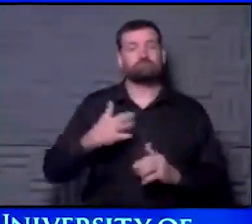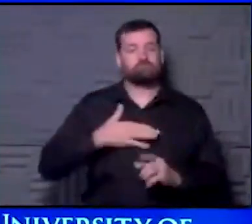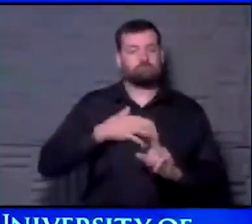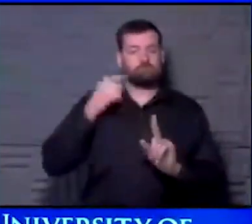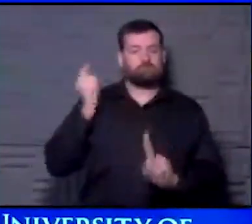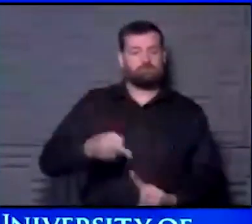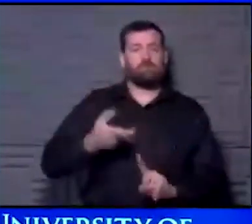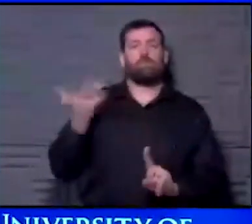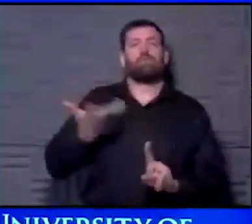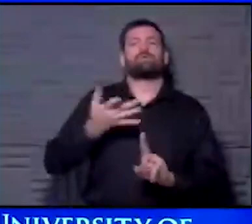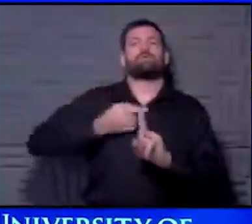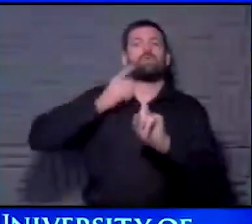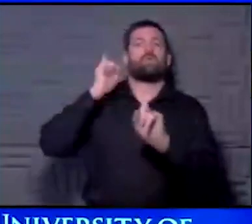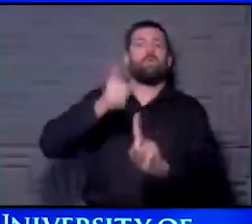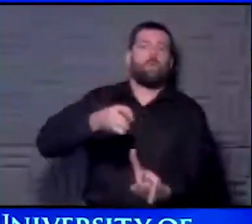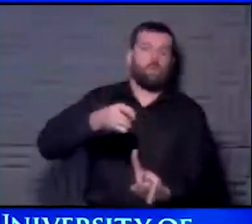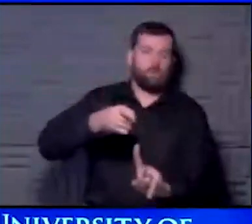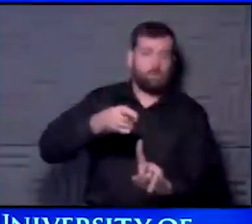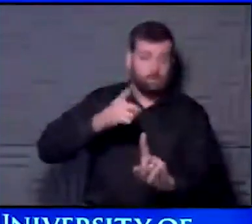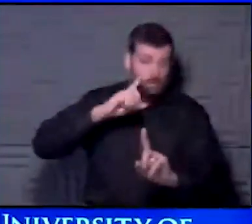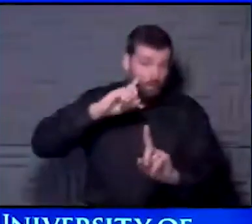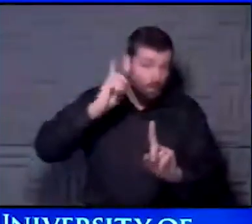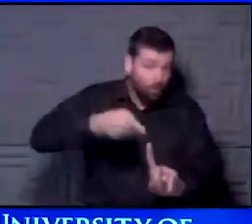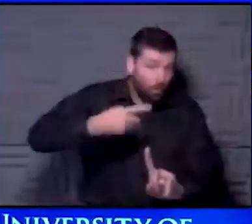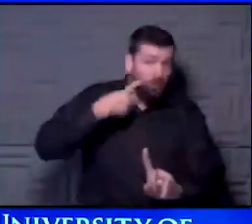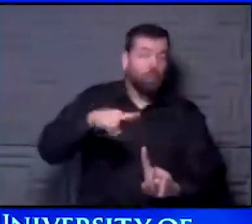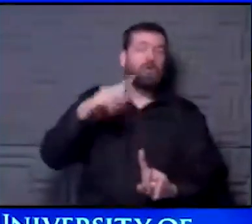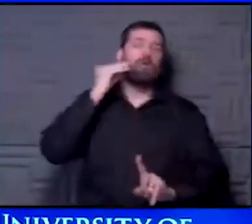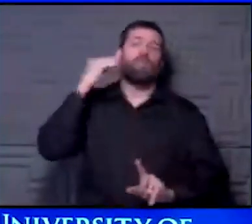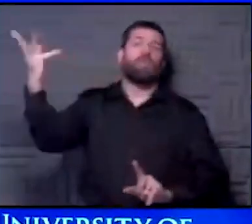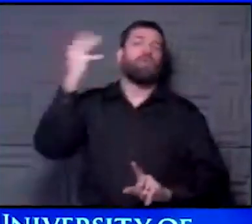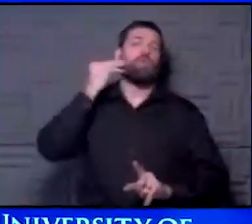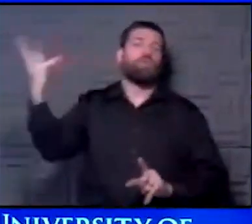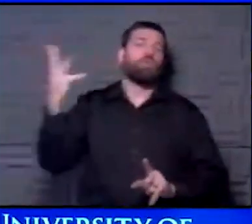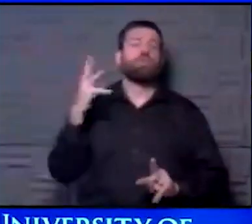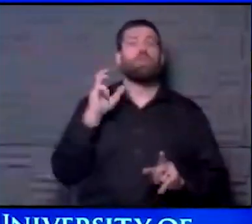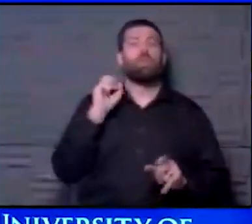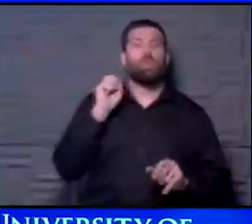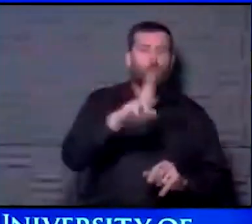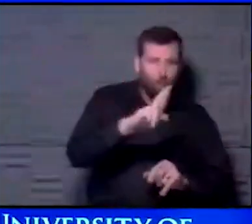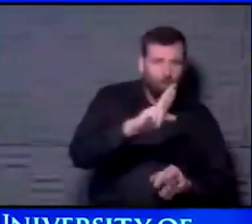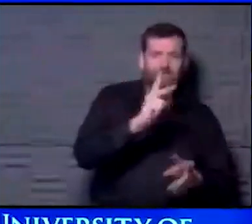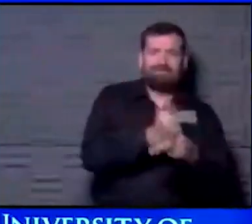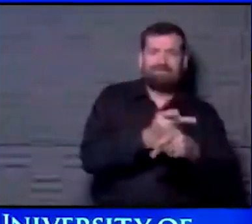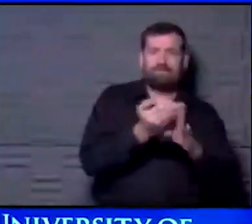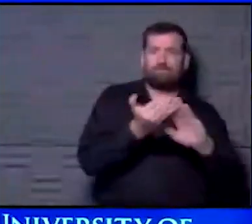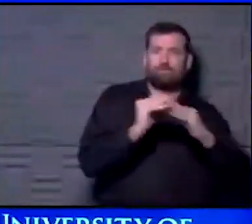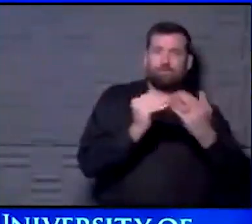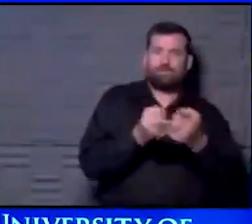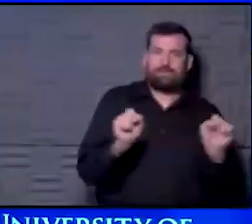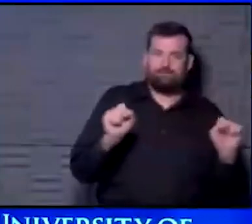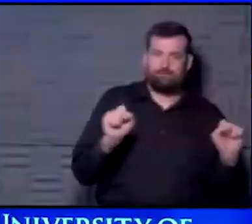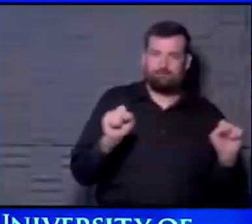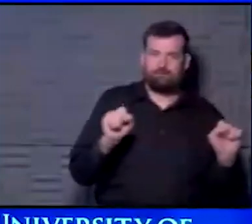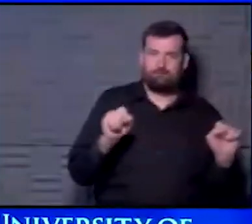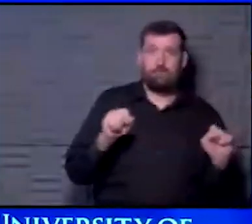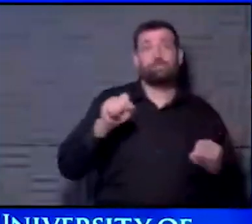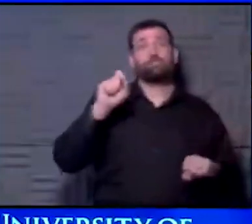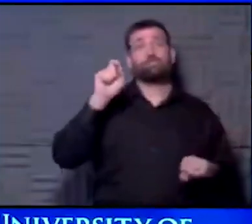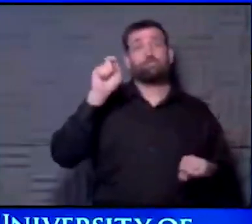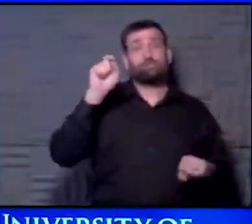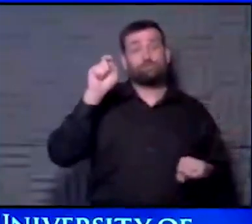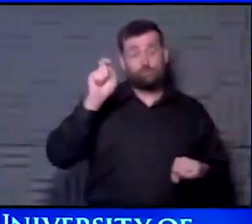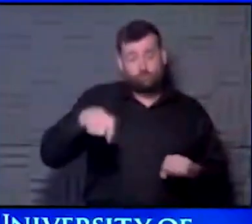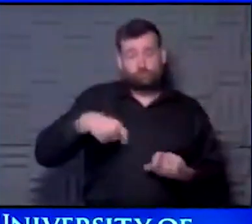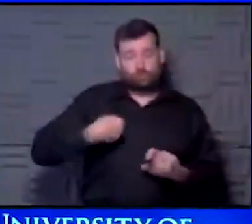the goal of this? Is the goal to simply report information, or is it to keep your community safe? And the answer is, the goal